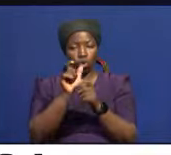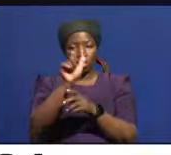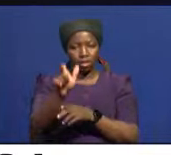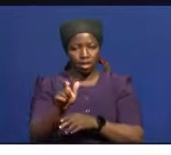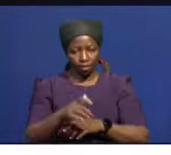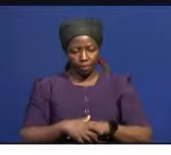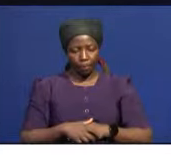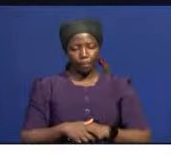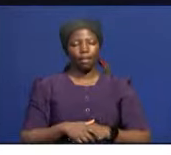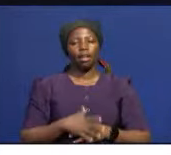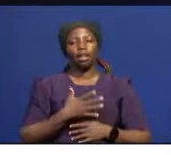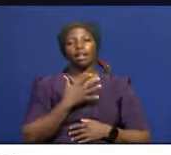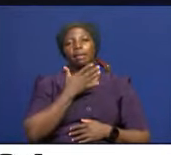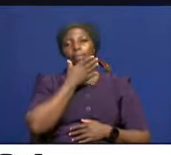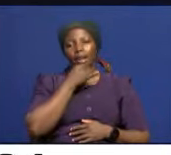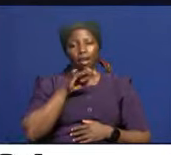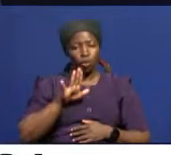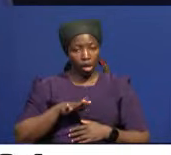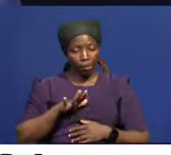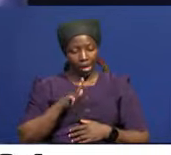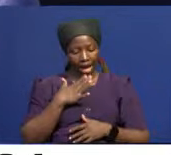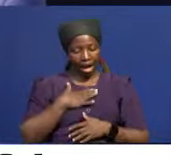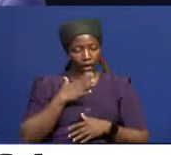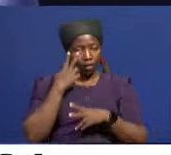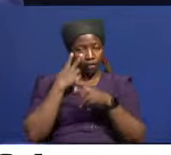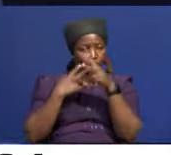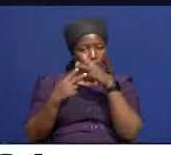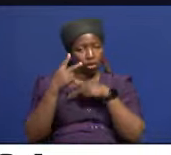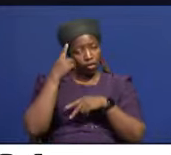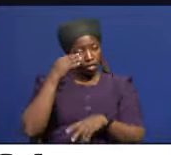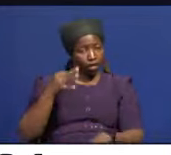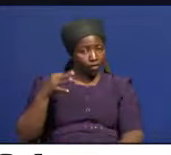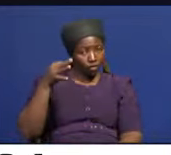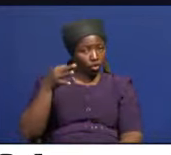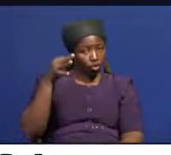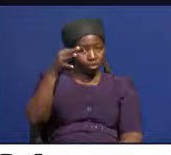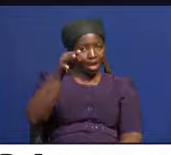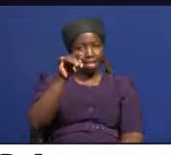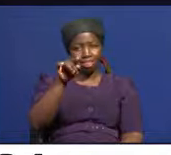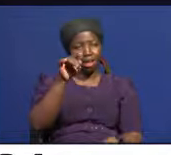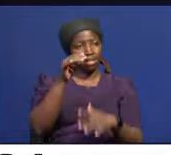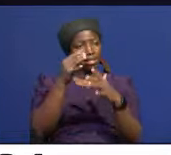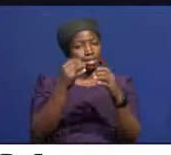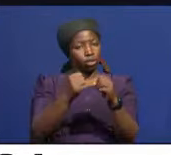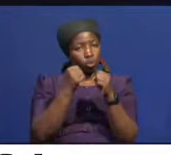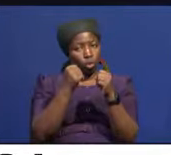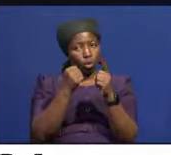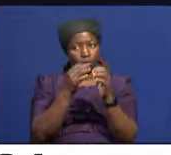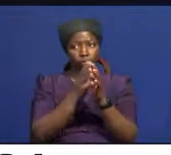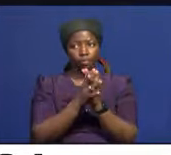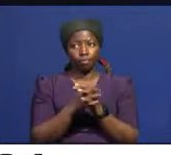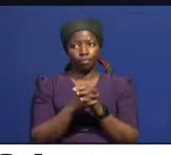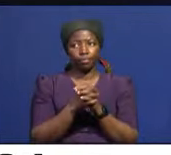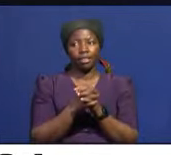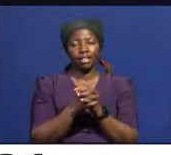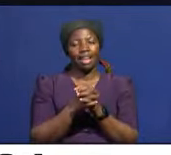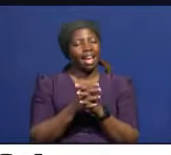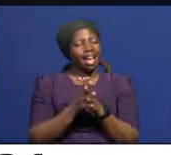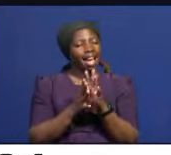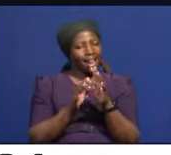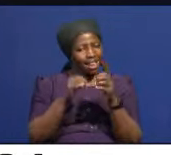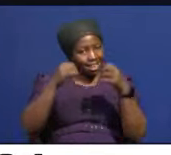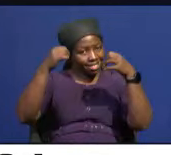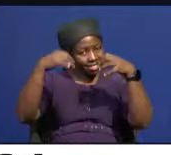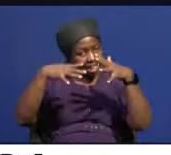Ladies and gentlemen, our vision for the future is bold, clearly urgent